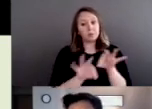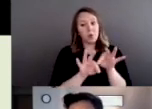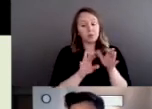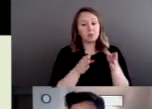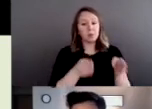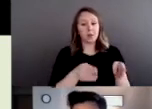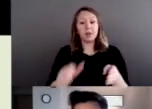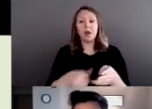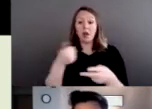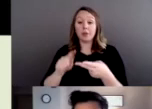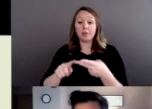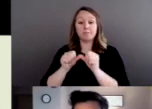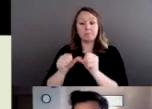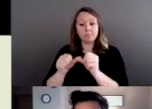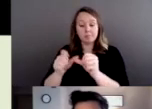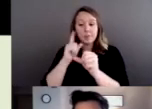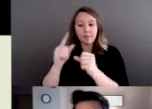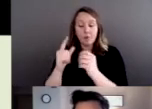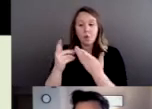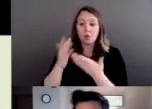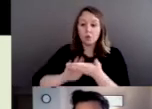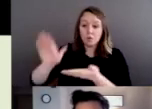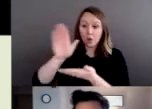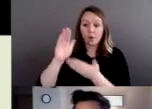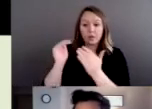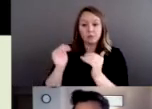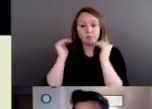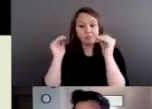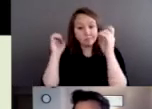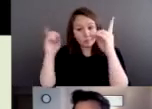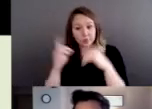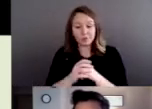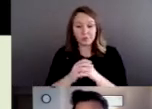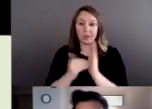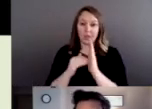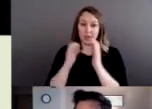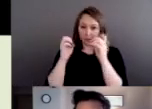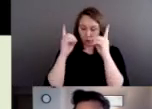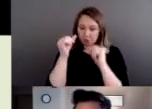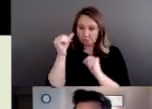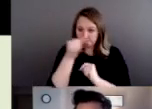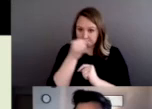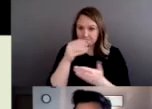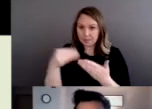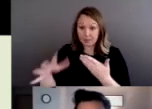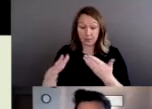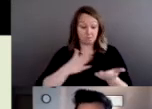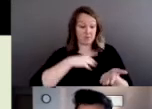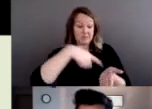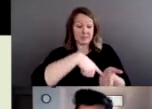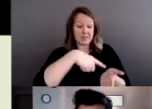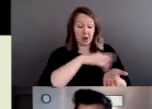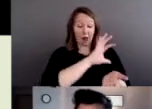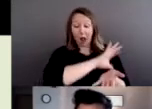higher education. Again, yes, education, super expensive. I have a ton of debt, but